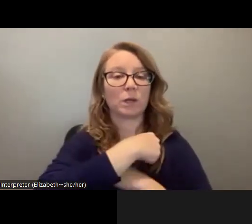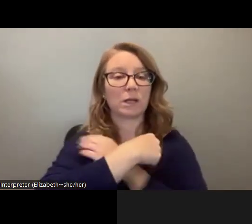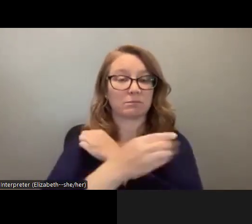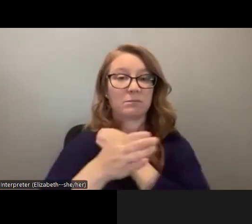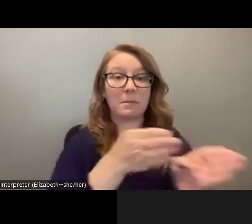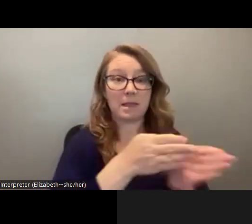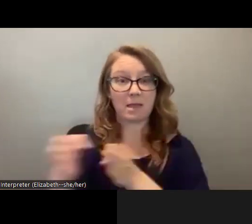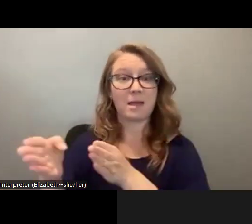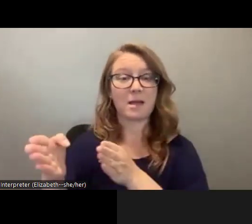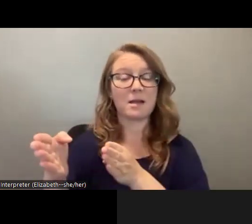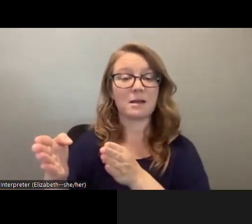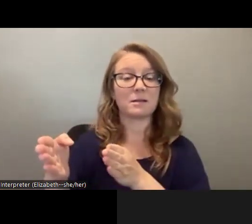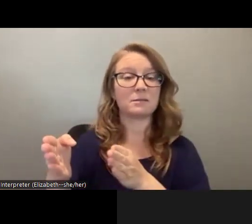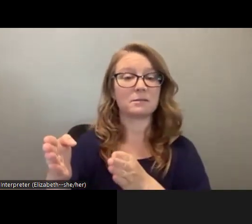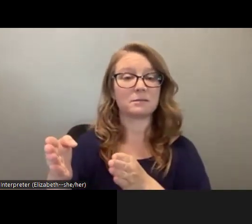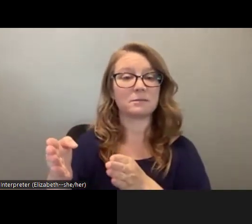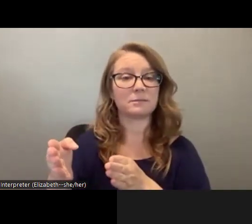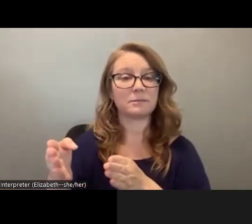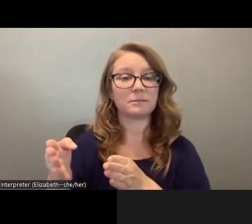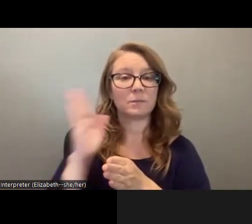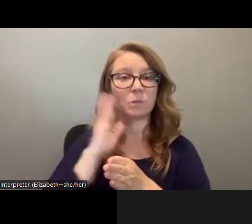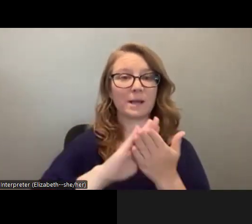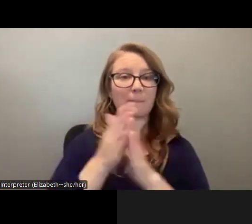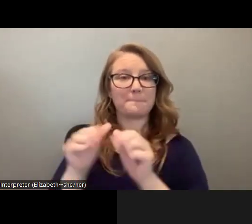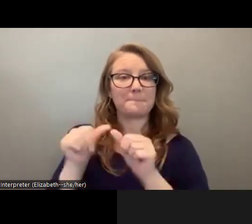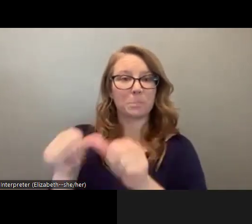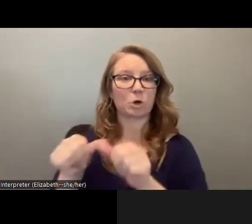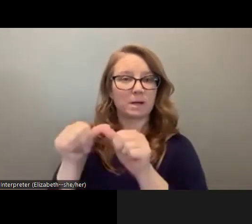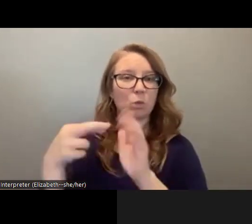planning on going into permanent